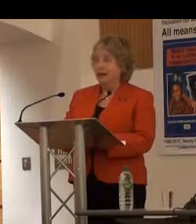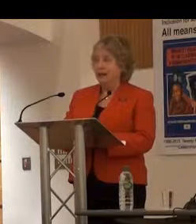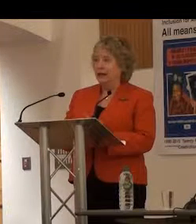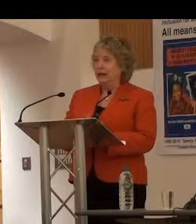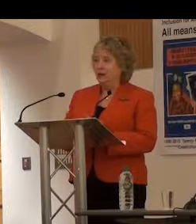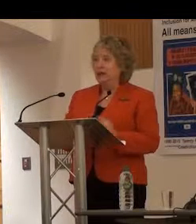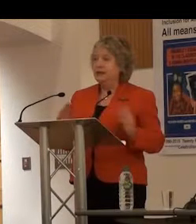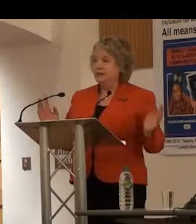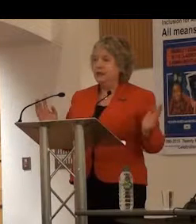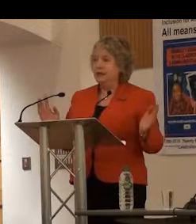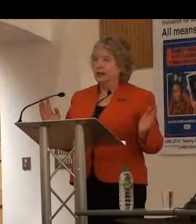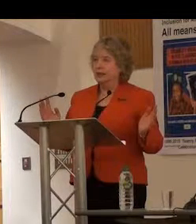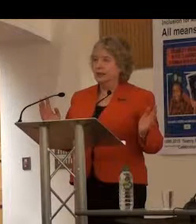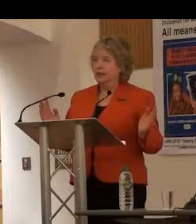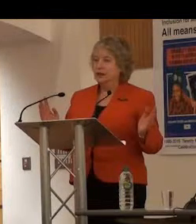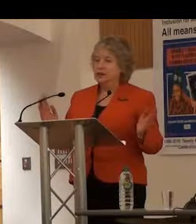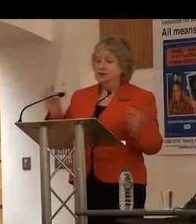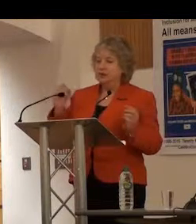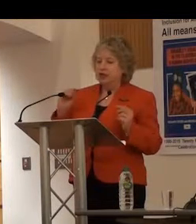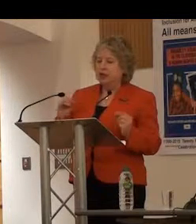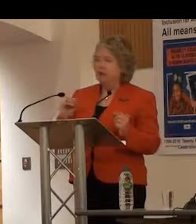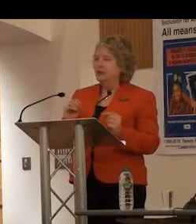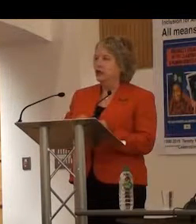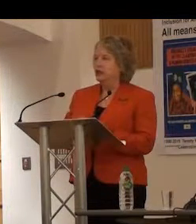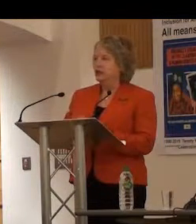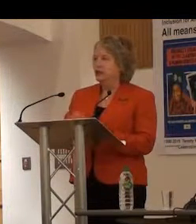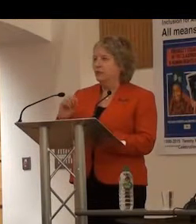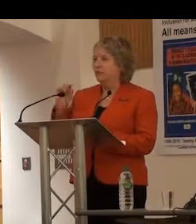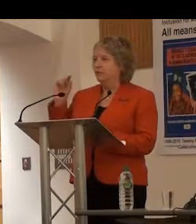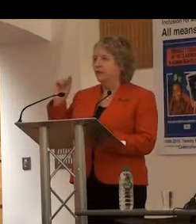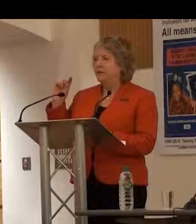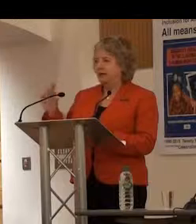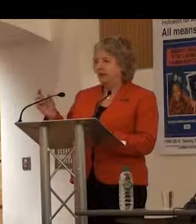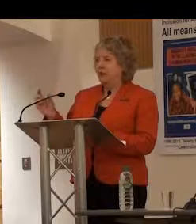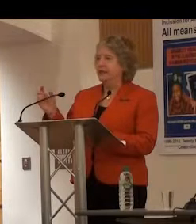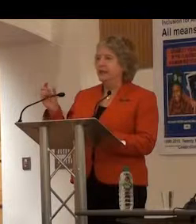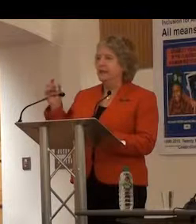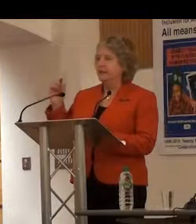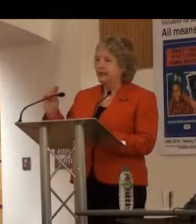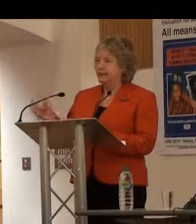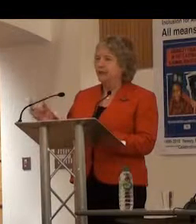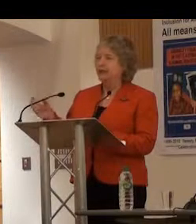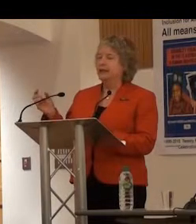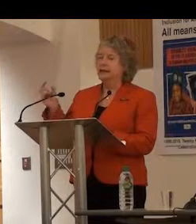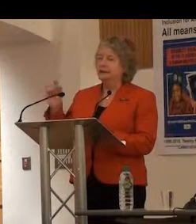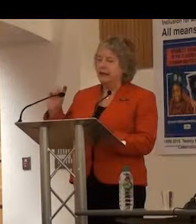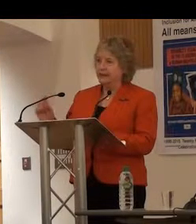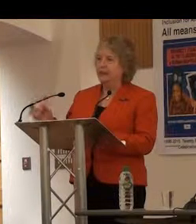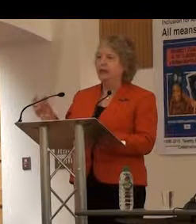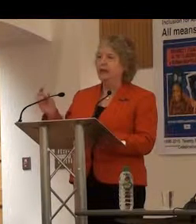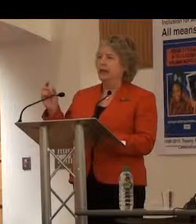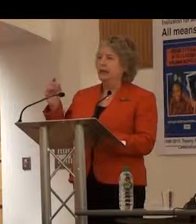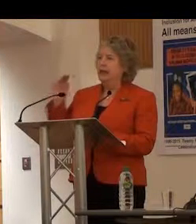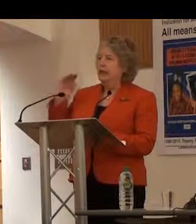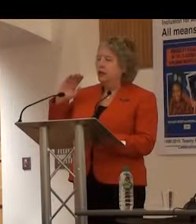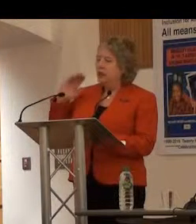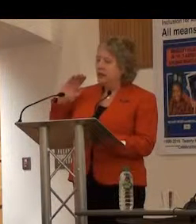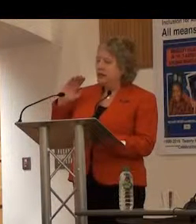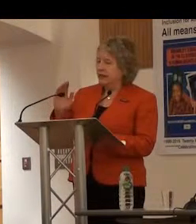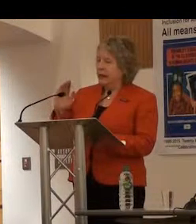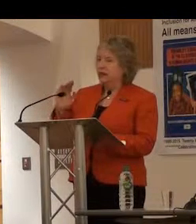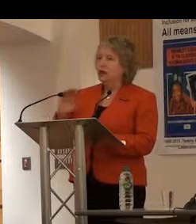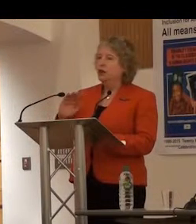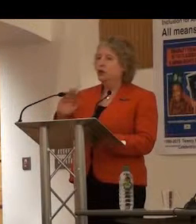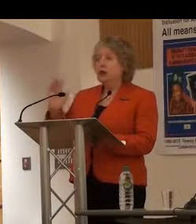I think, in the widest context, to reject the notions of fixability, fixed mindset, fixed thinking,